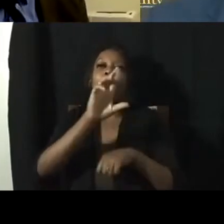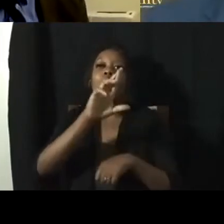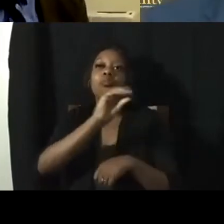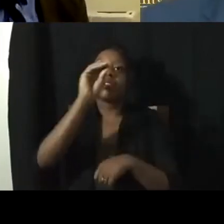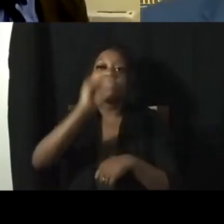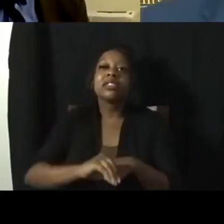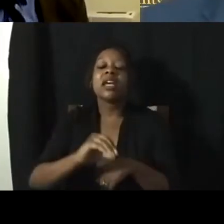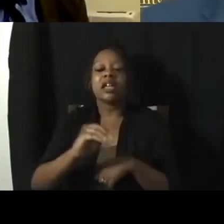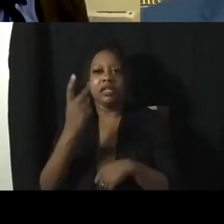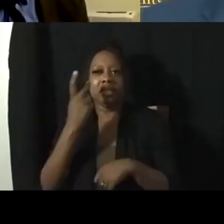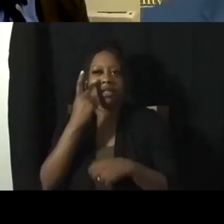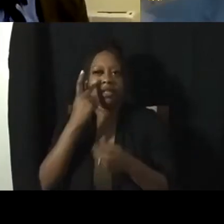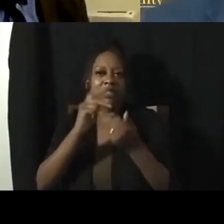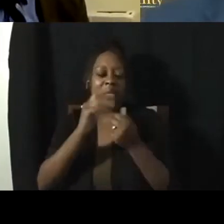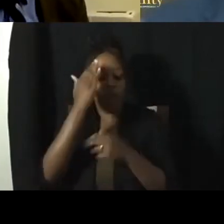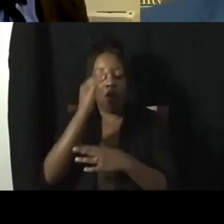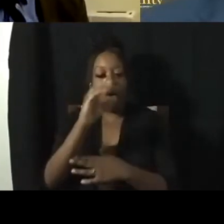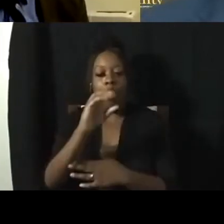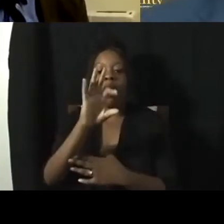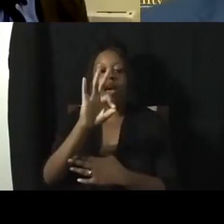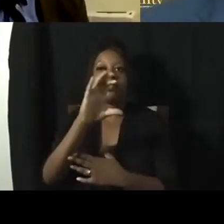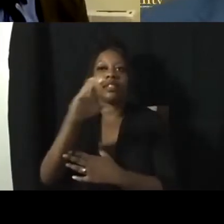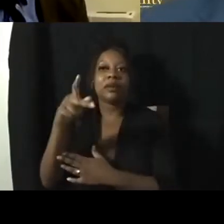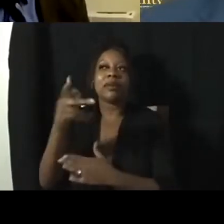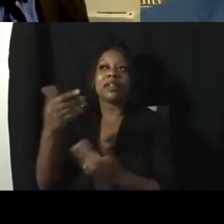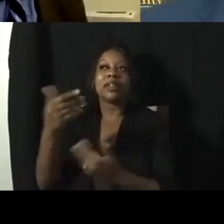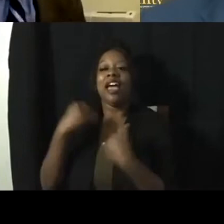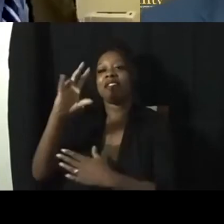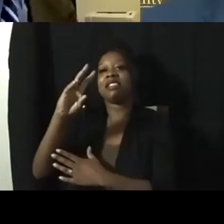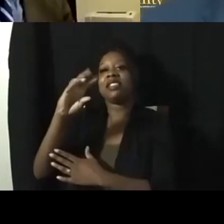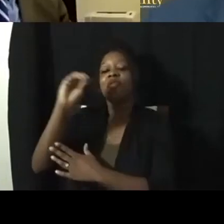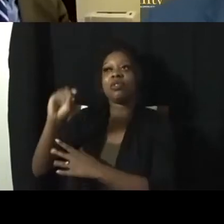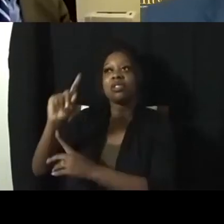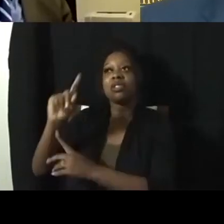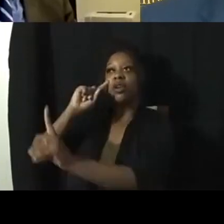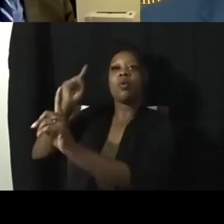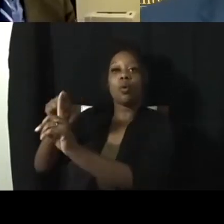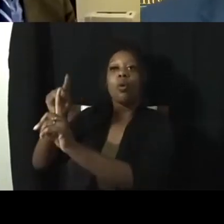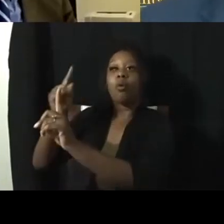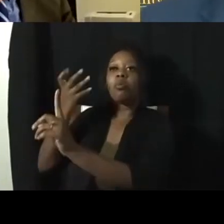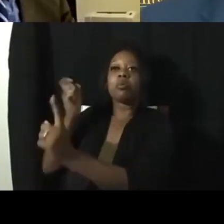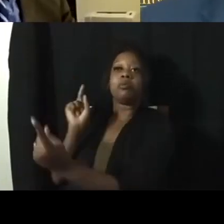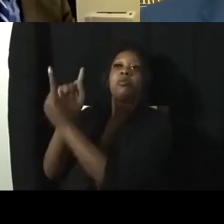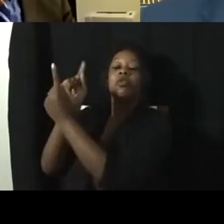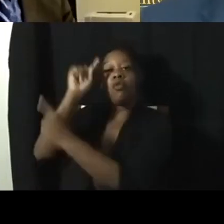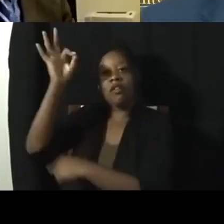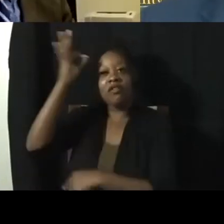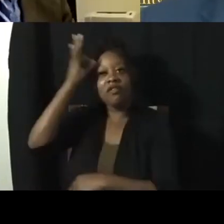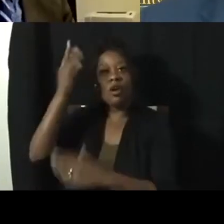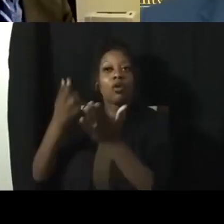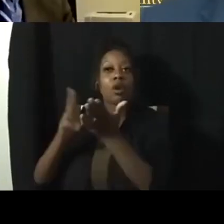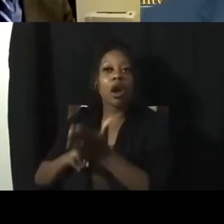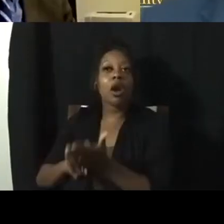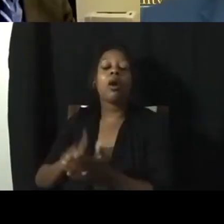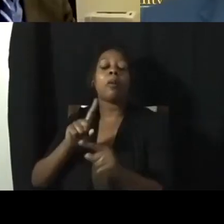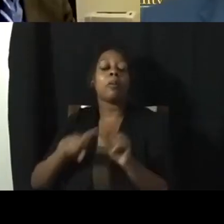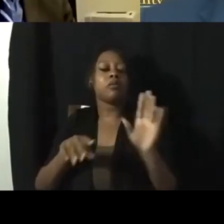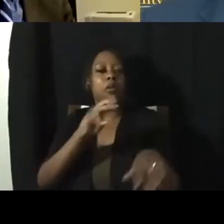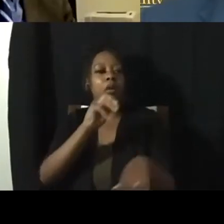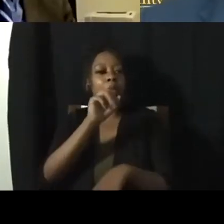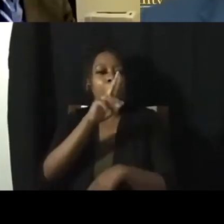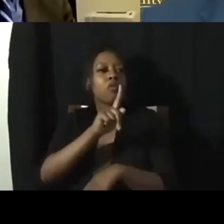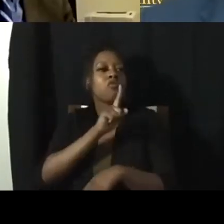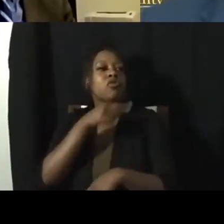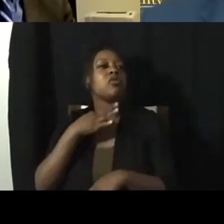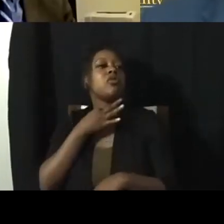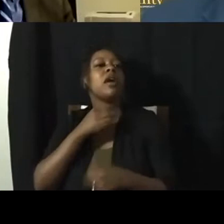Obviously, OFCCP has the 7% goal on federal contracts, but Mark, I'm really curious, how does the vocational